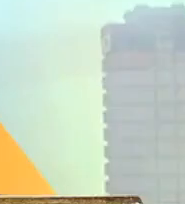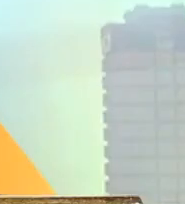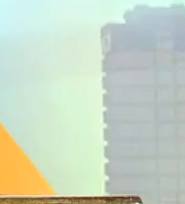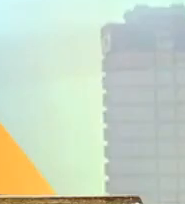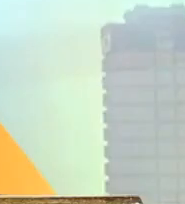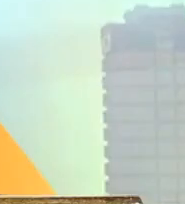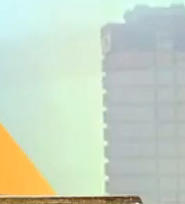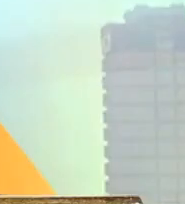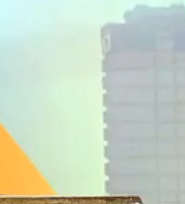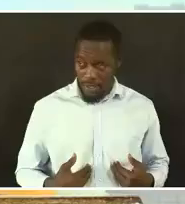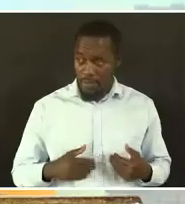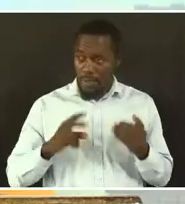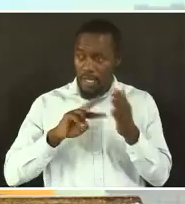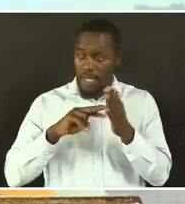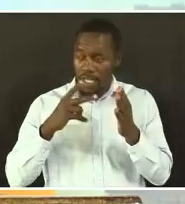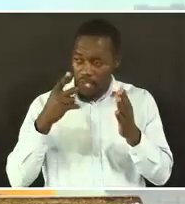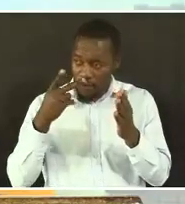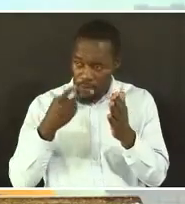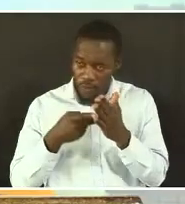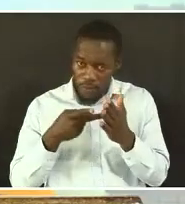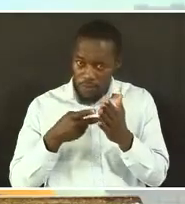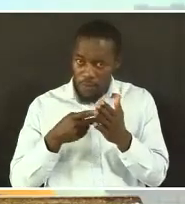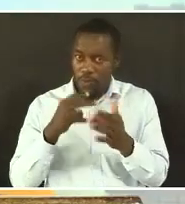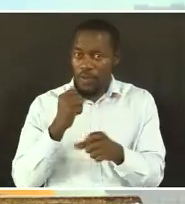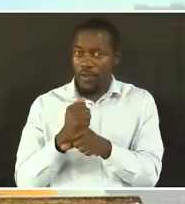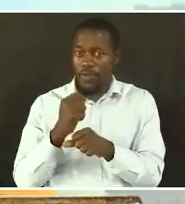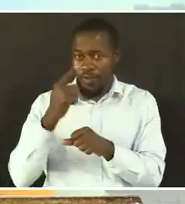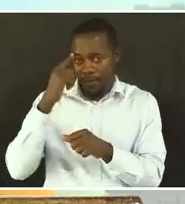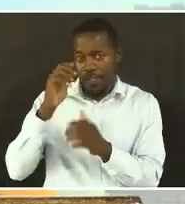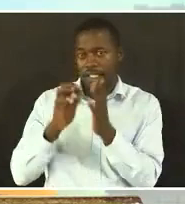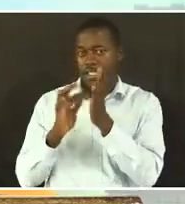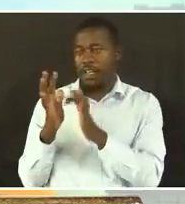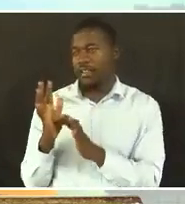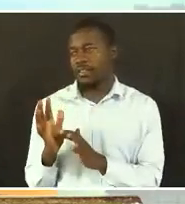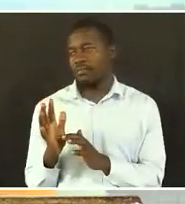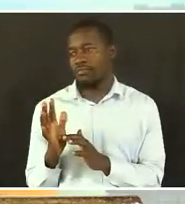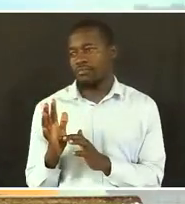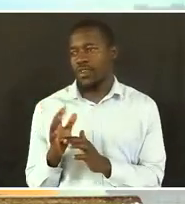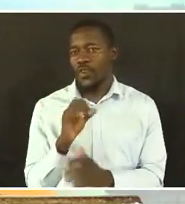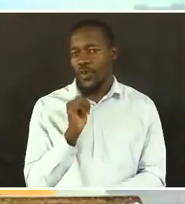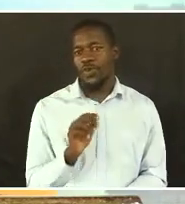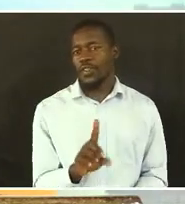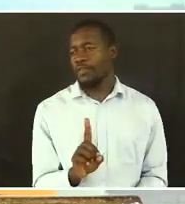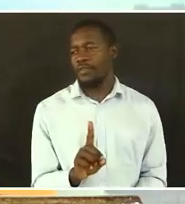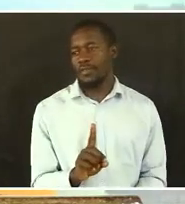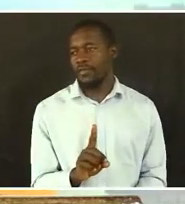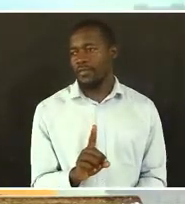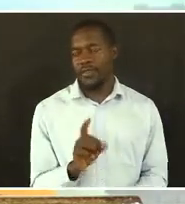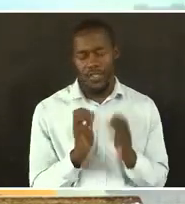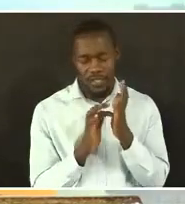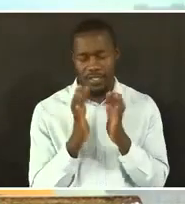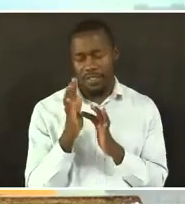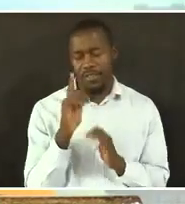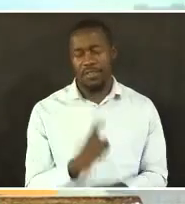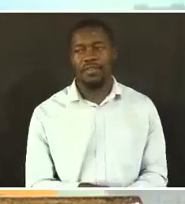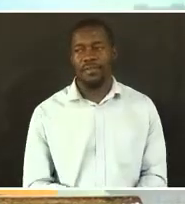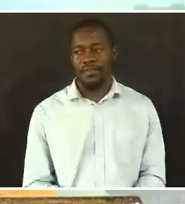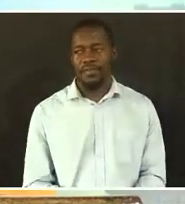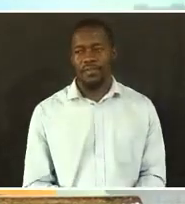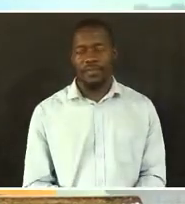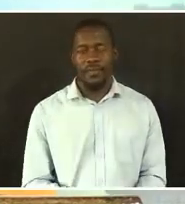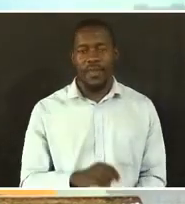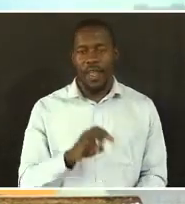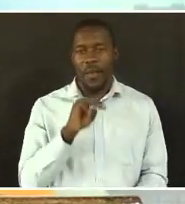to the least of my brethren, you've done it unto me. And what about those who did not do? Listen,